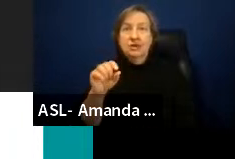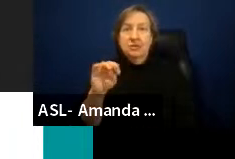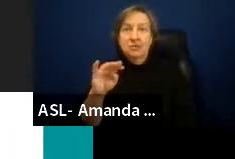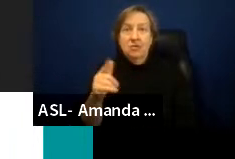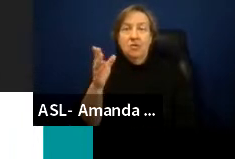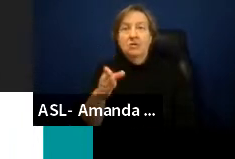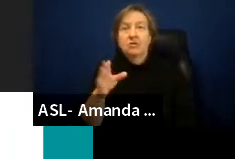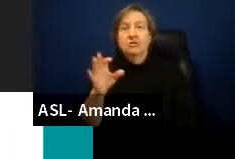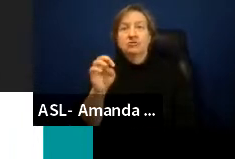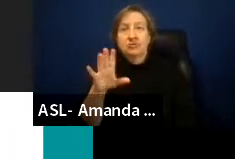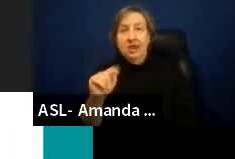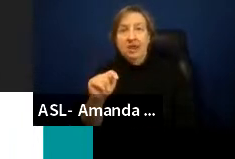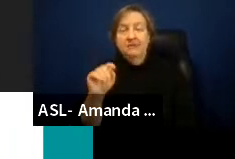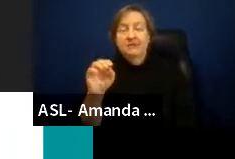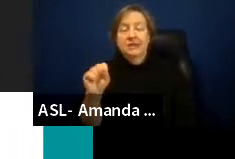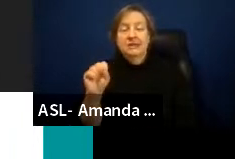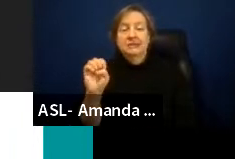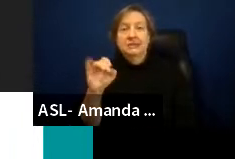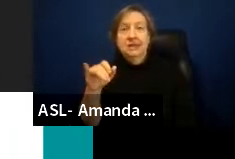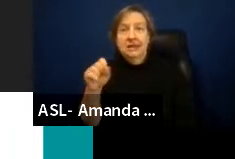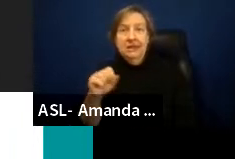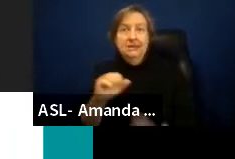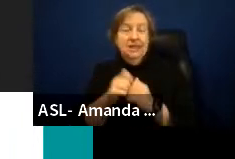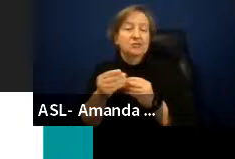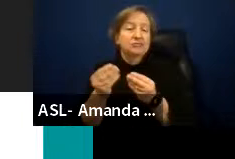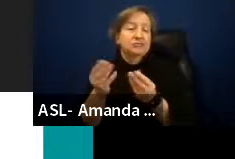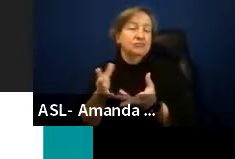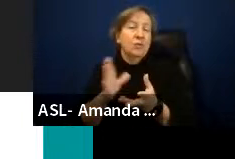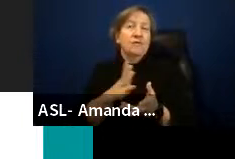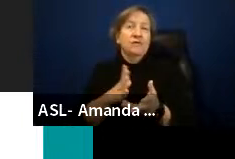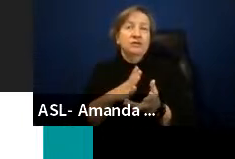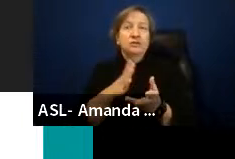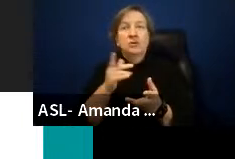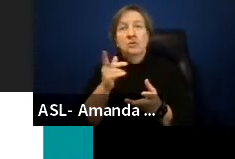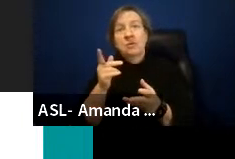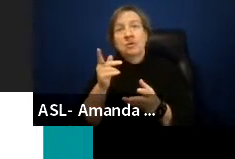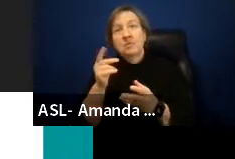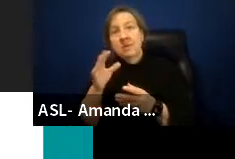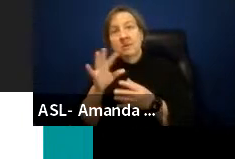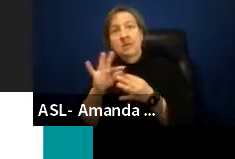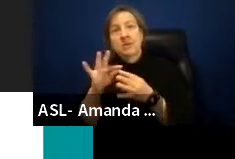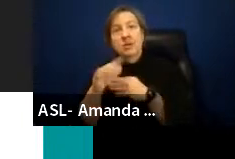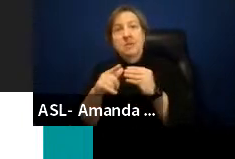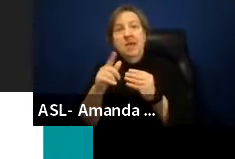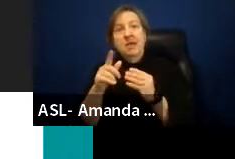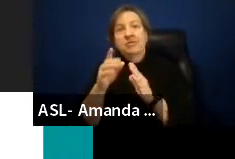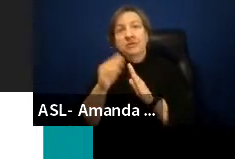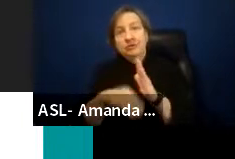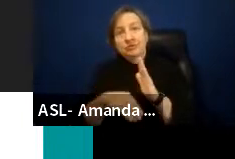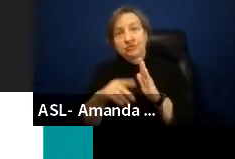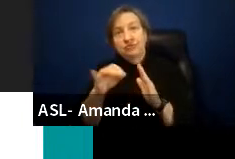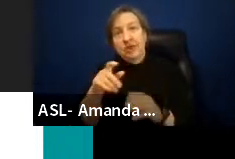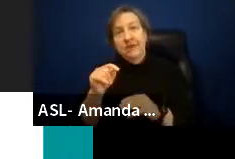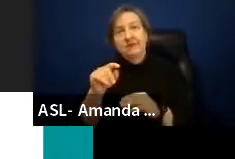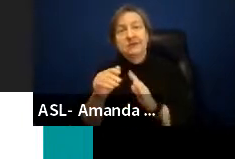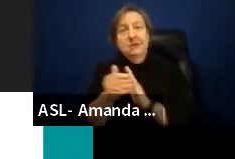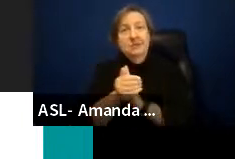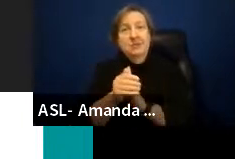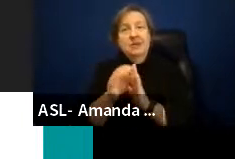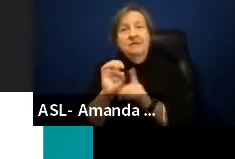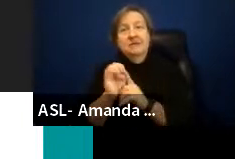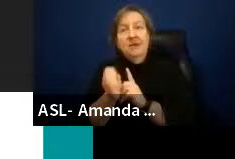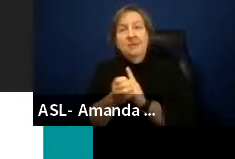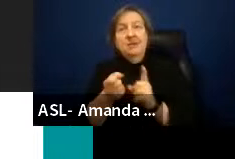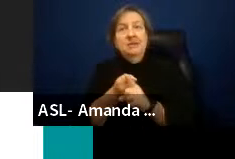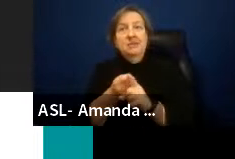www.interstatebridge.org/draft-SEIS for the ways that you can submit an official public comment on the draft supplemental environmental impact statement. But for